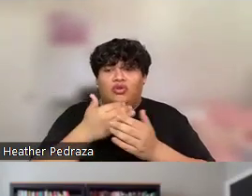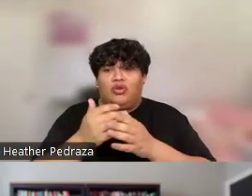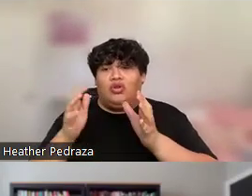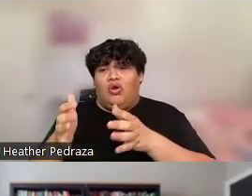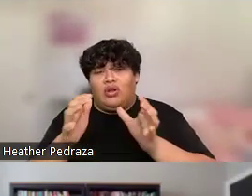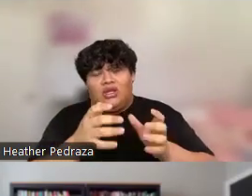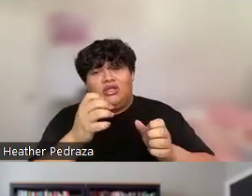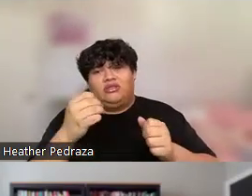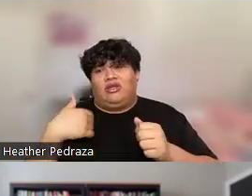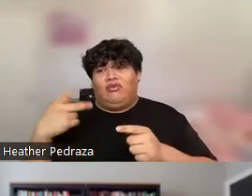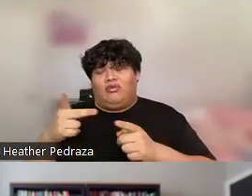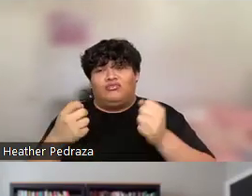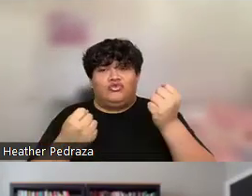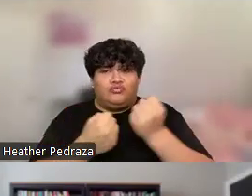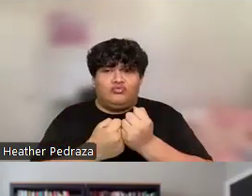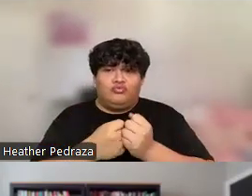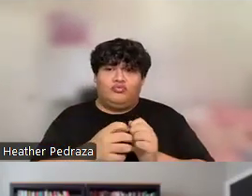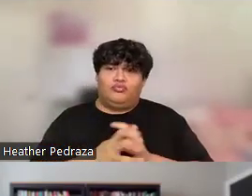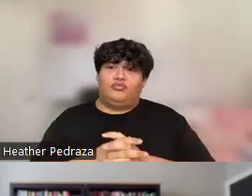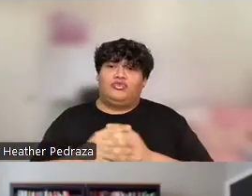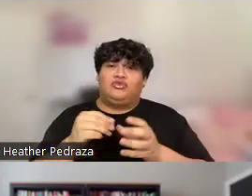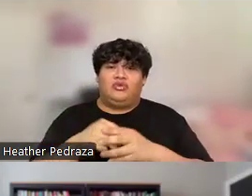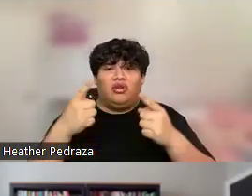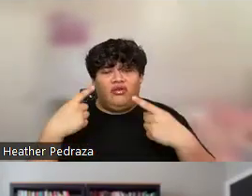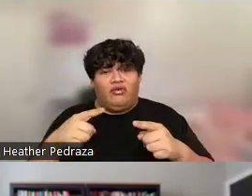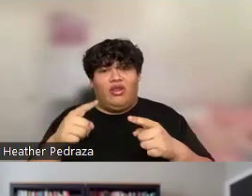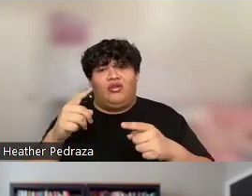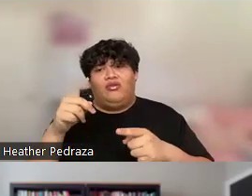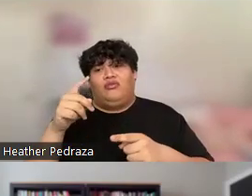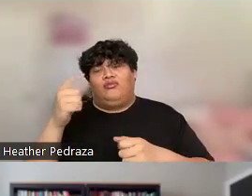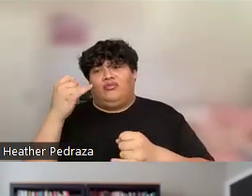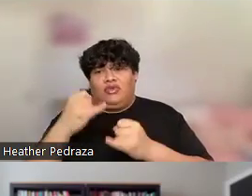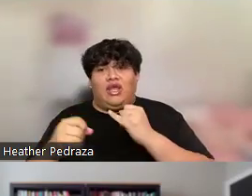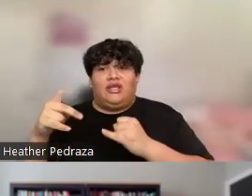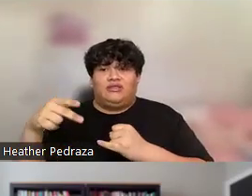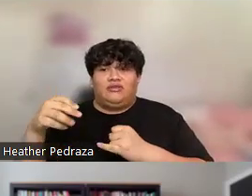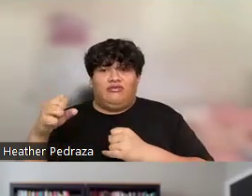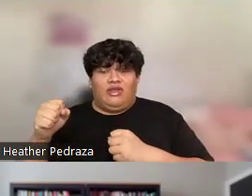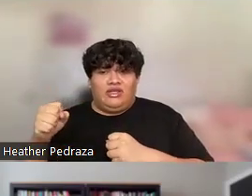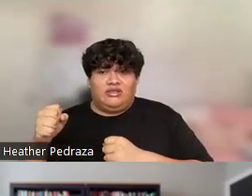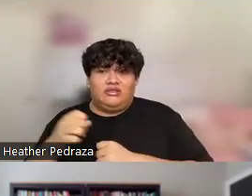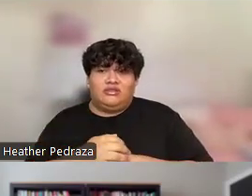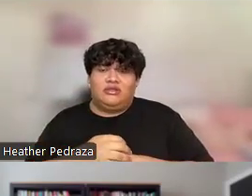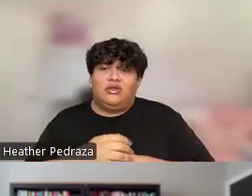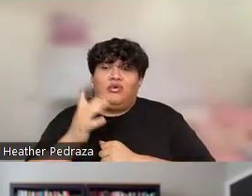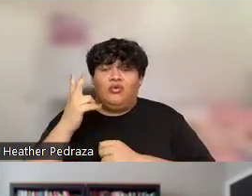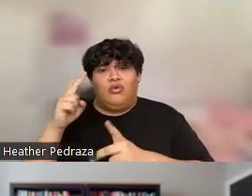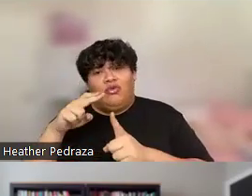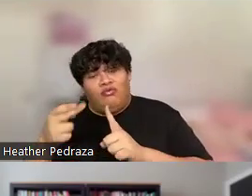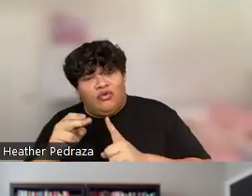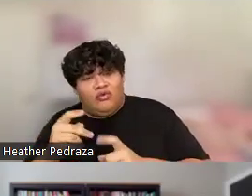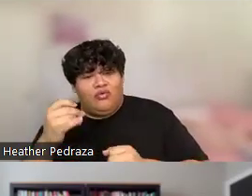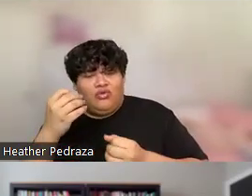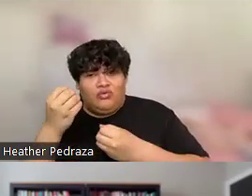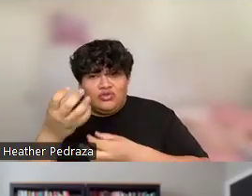administration. So in our final phase, the CDA and collaborative consulting teams will review the results of the